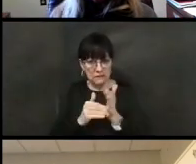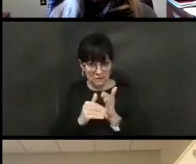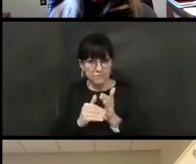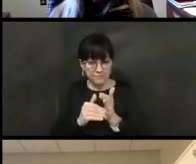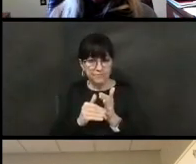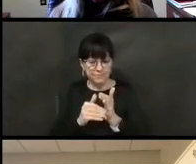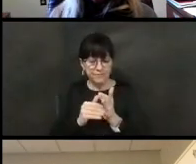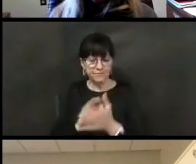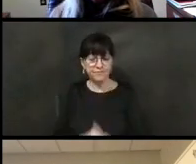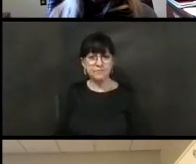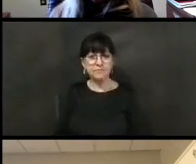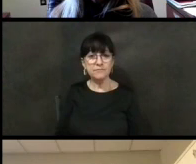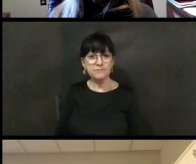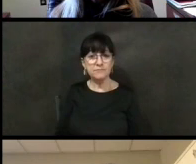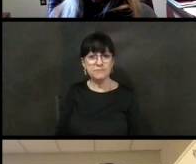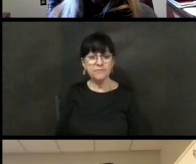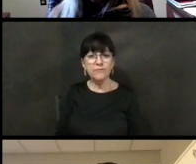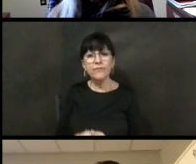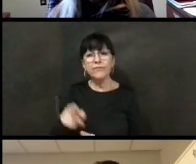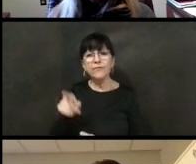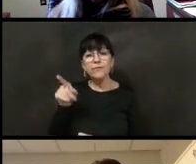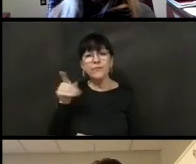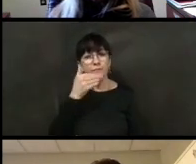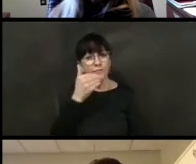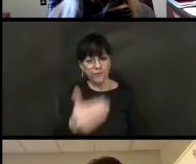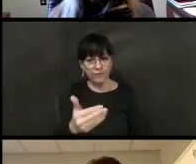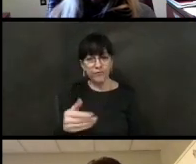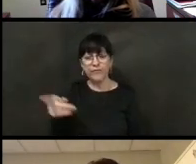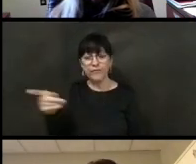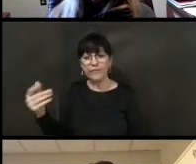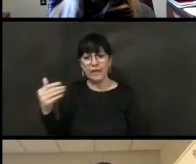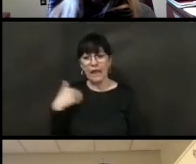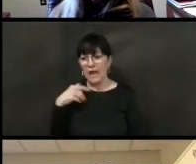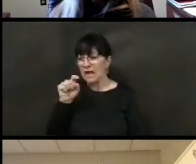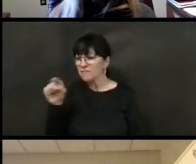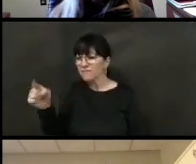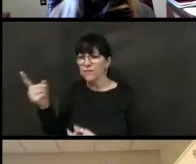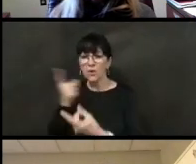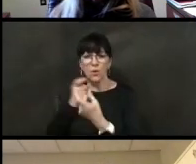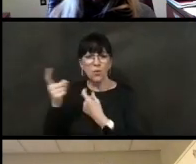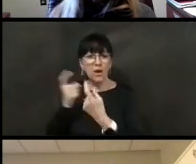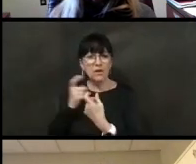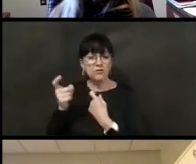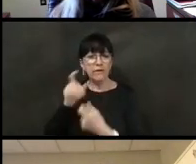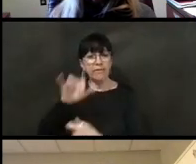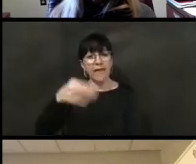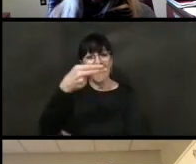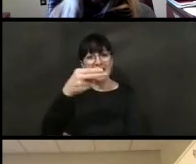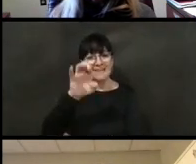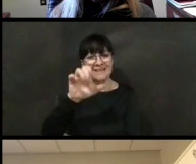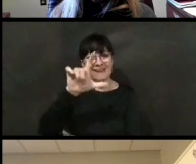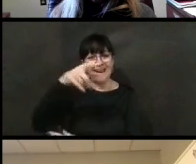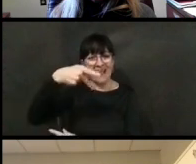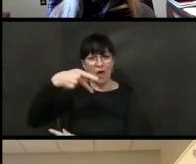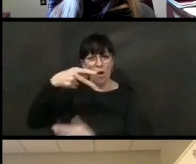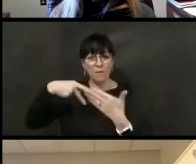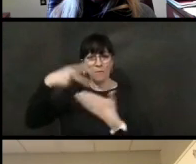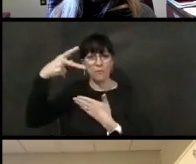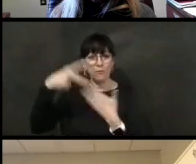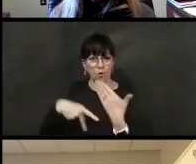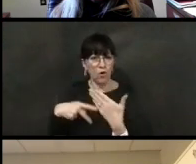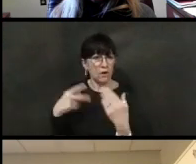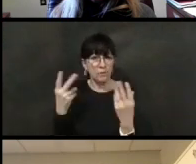won't read any one of them, but about the HELP program and eligibility for the HELP program. Can you talk about what